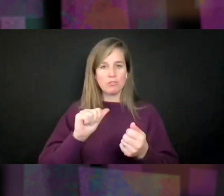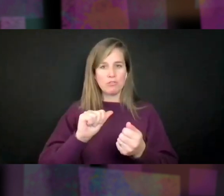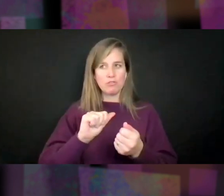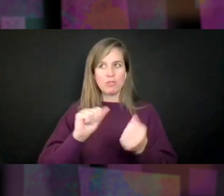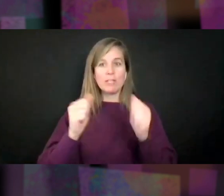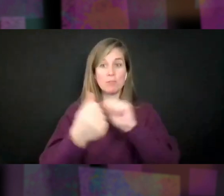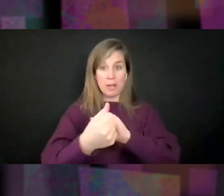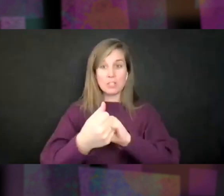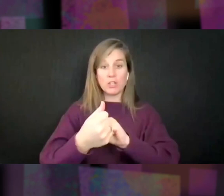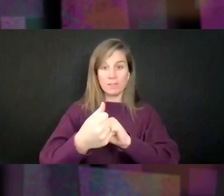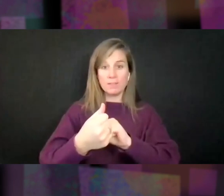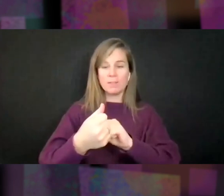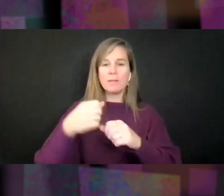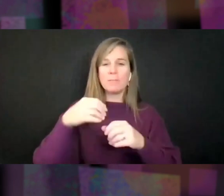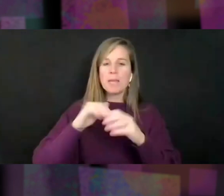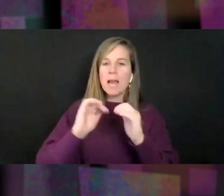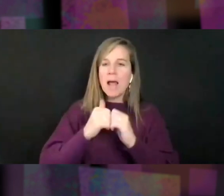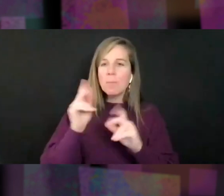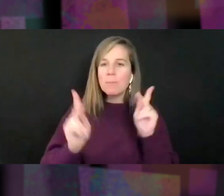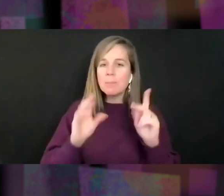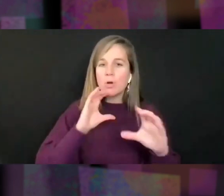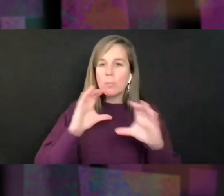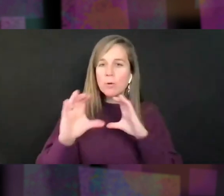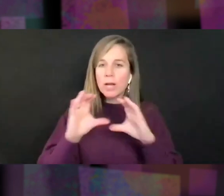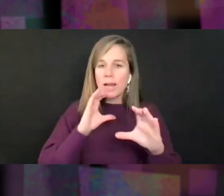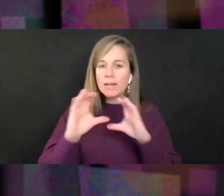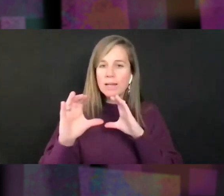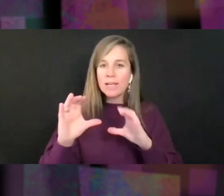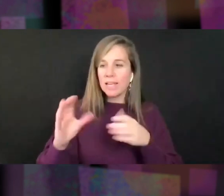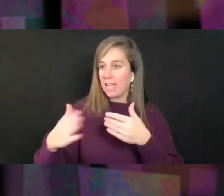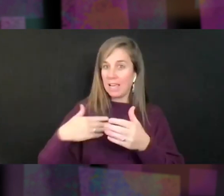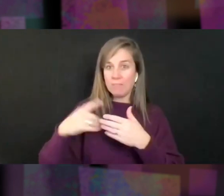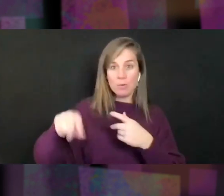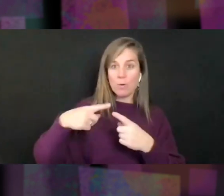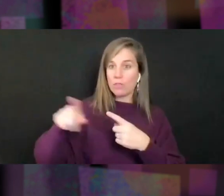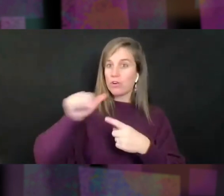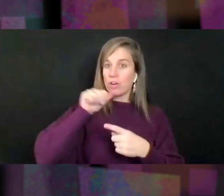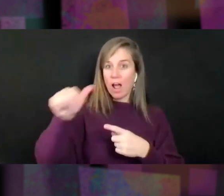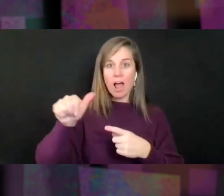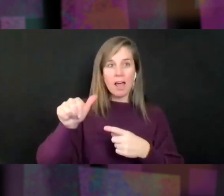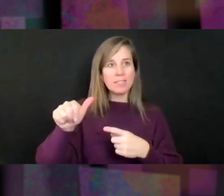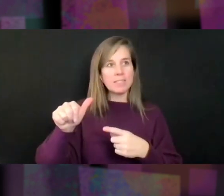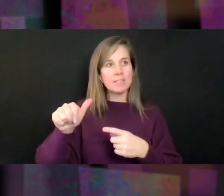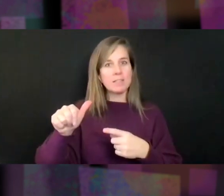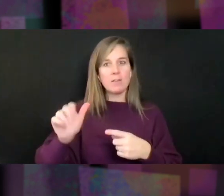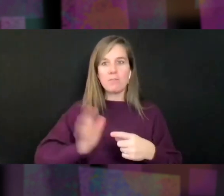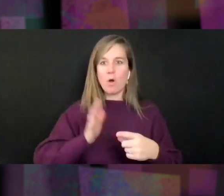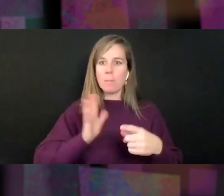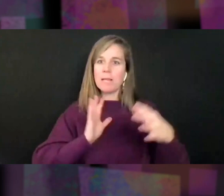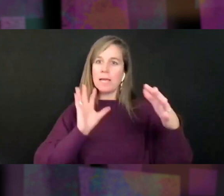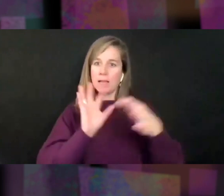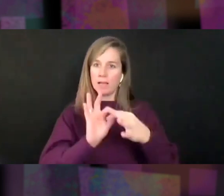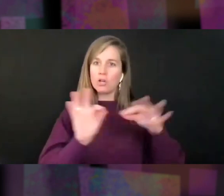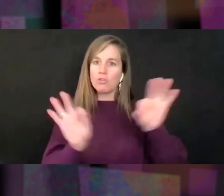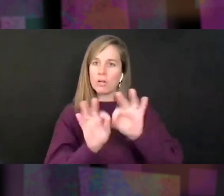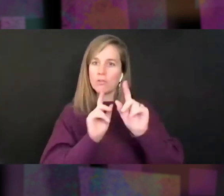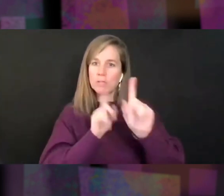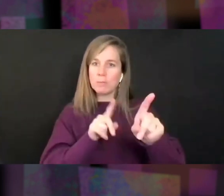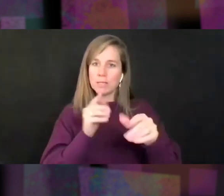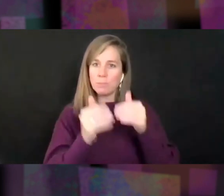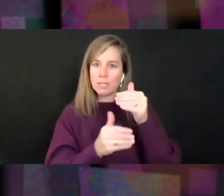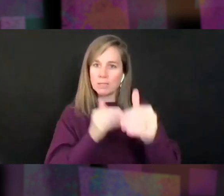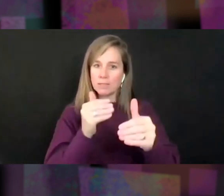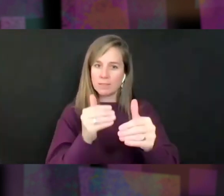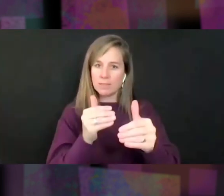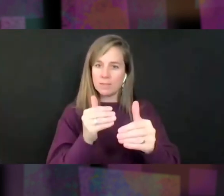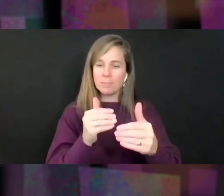in people's communication, even when they're not formally engaged in the critical response process. If we toggle